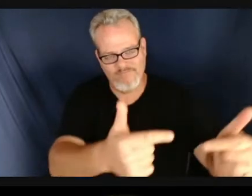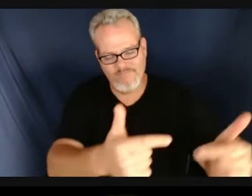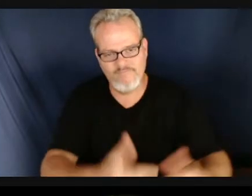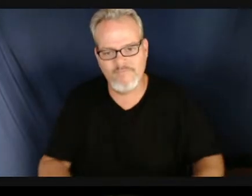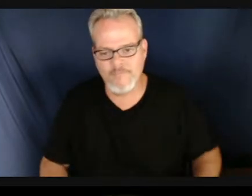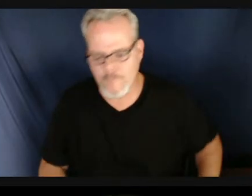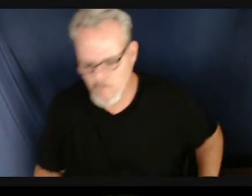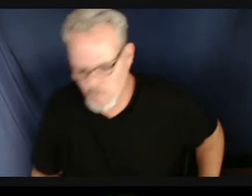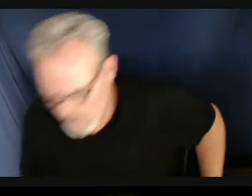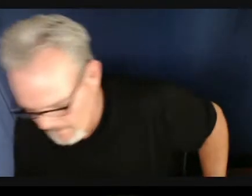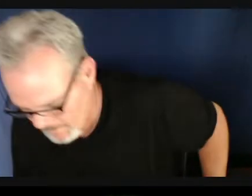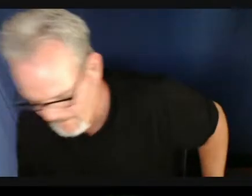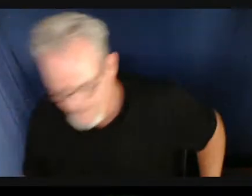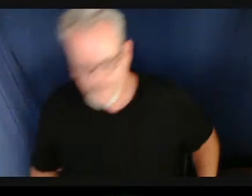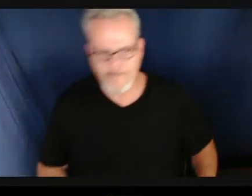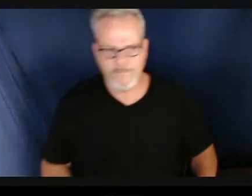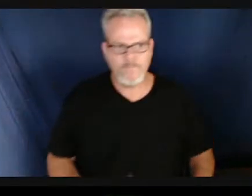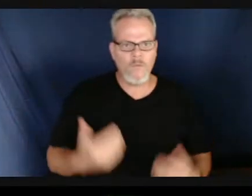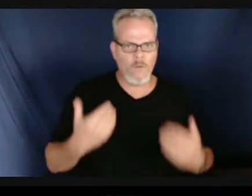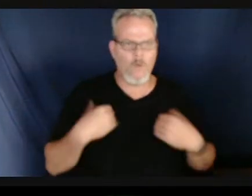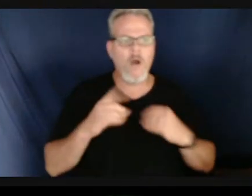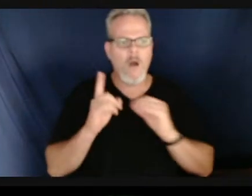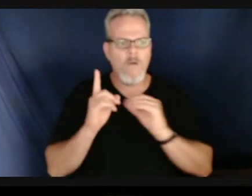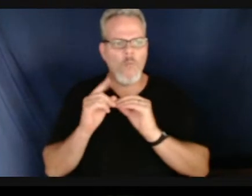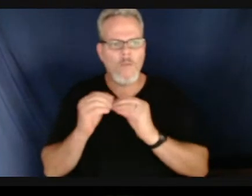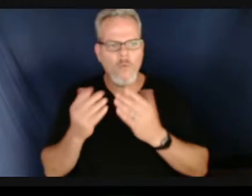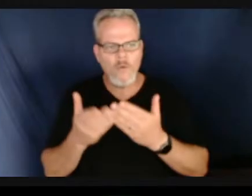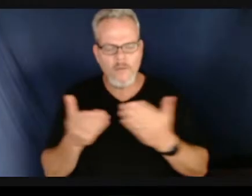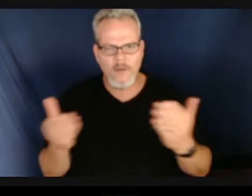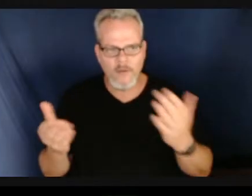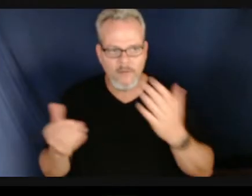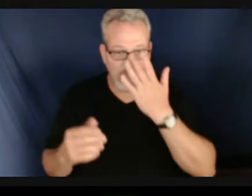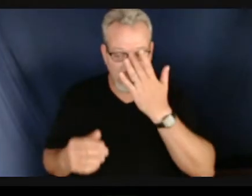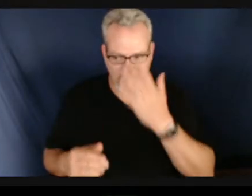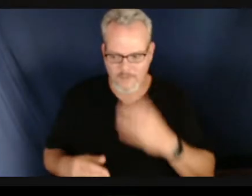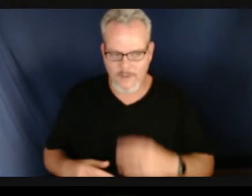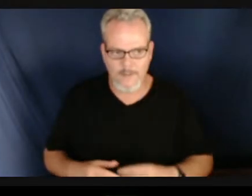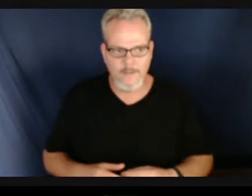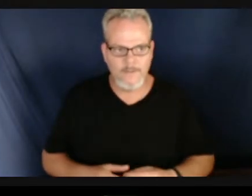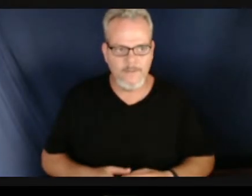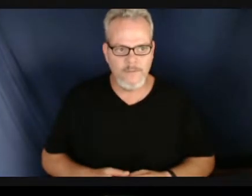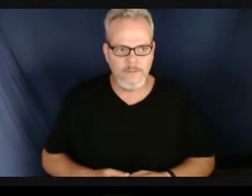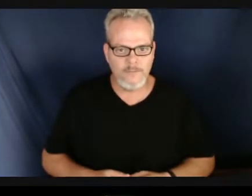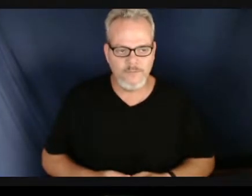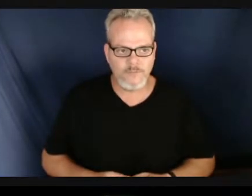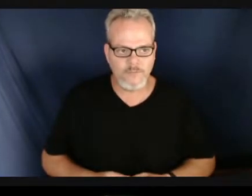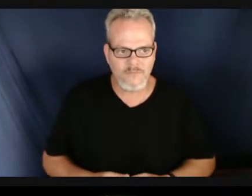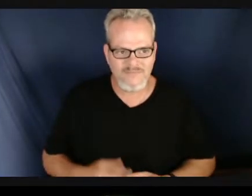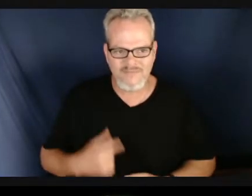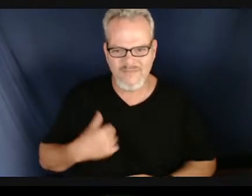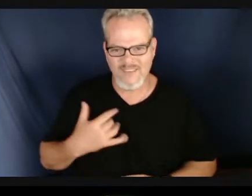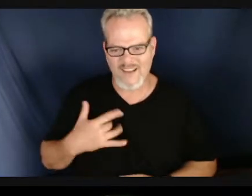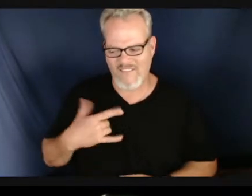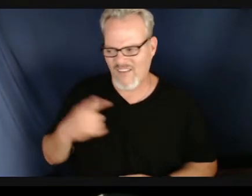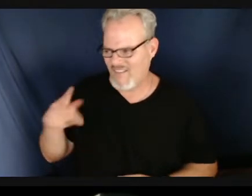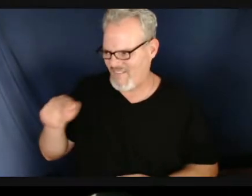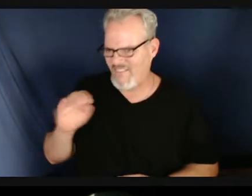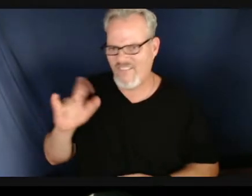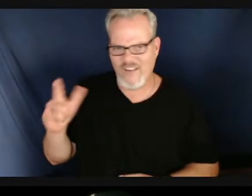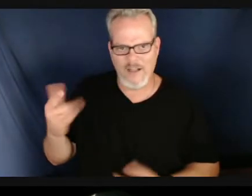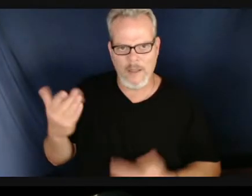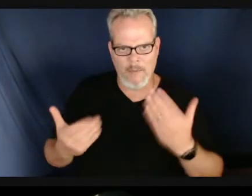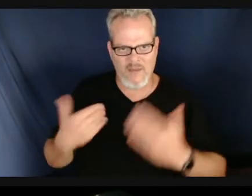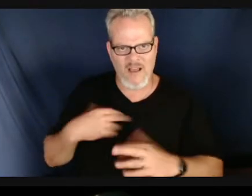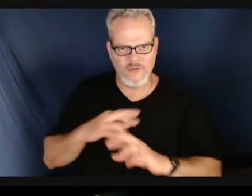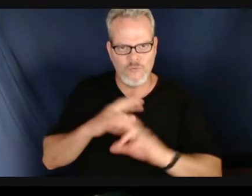There is one more thing. I'll go ahead and do this, but I believe Phil has it lined up, so I will bring that over